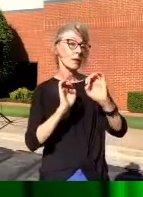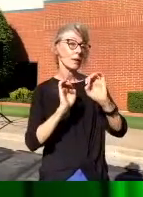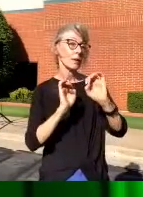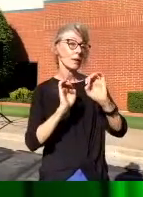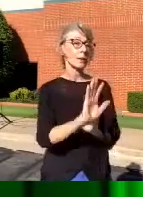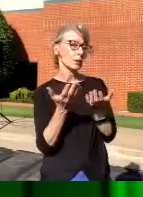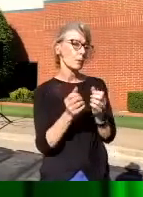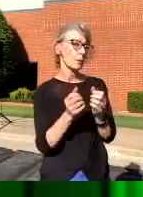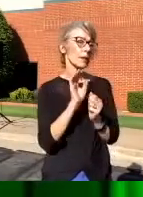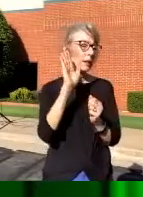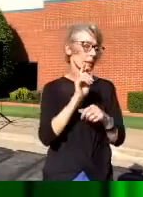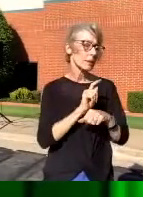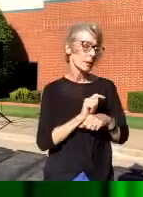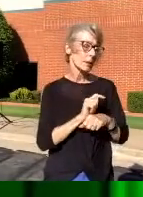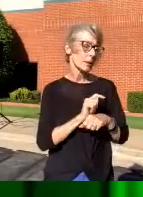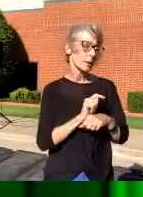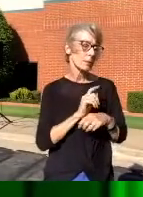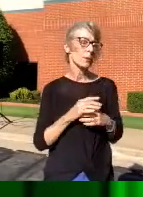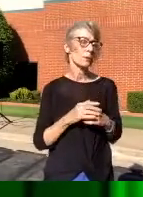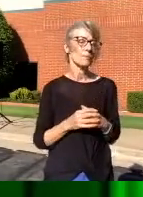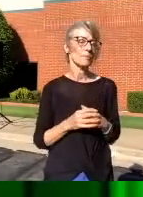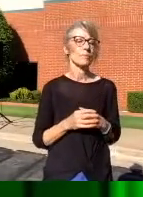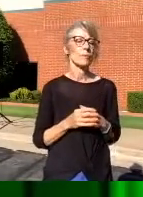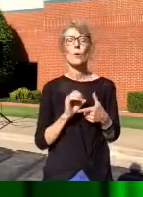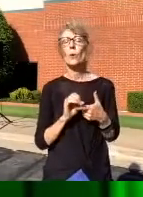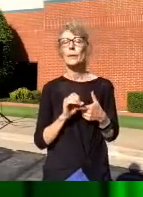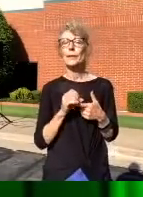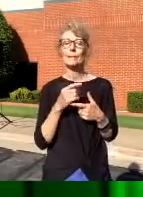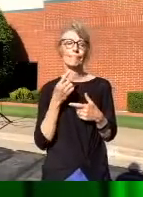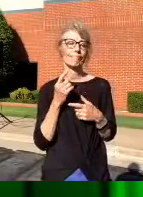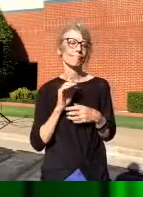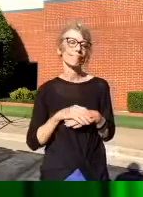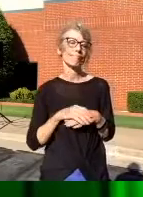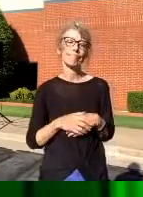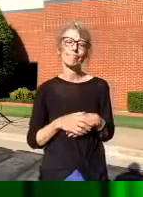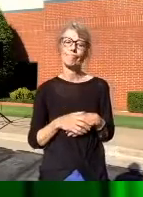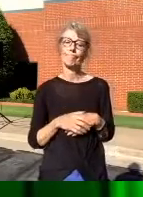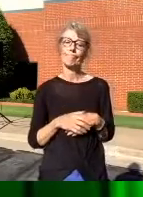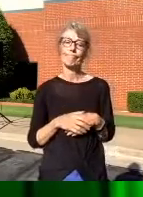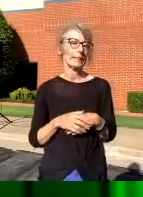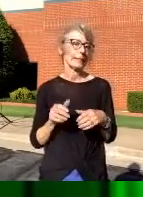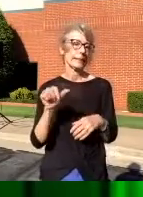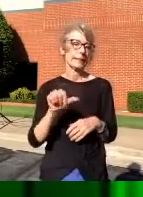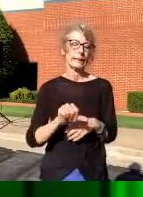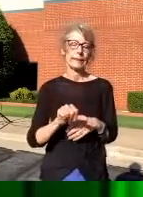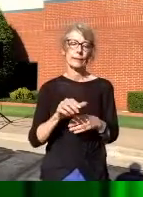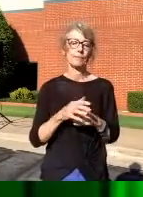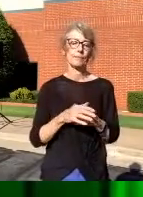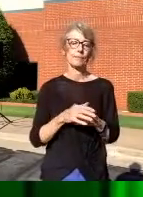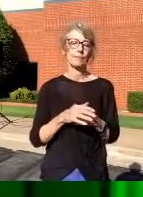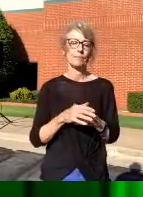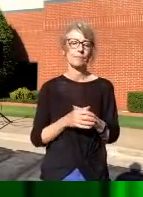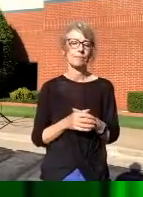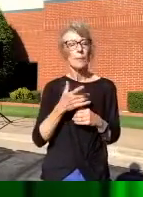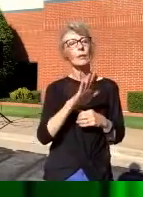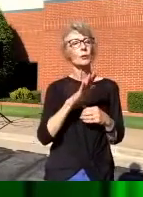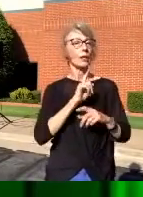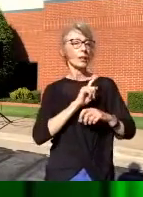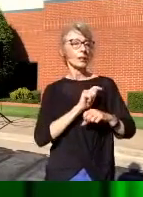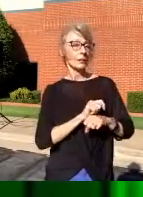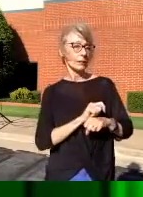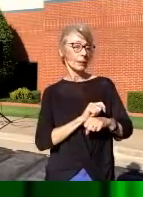do you think he would rebuke you for turning his temple into a shopping mall or into a